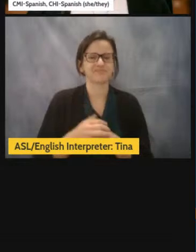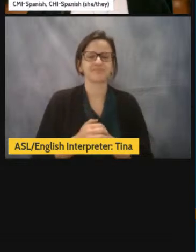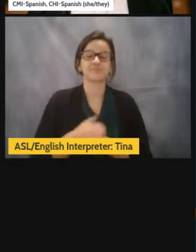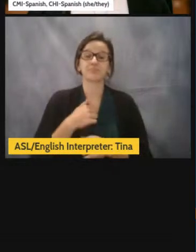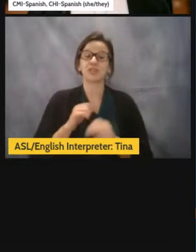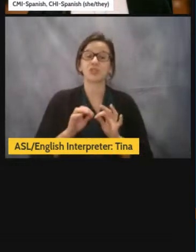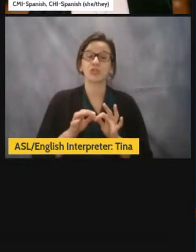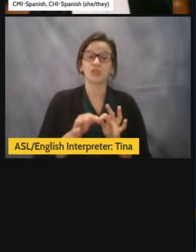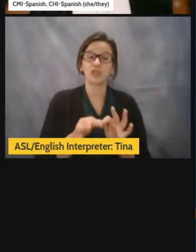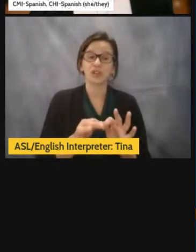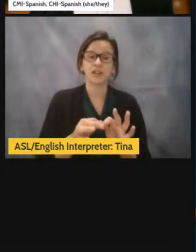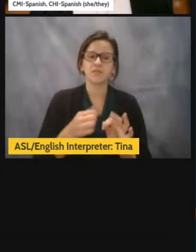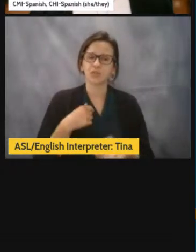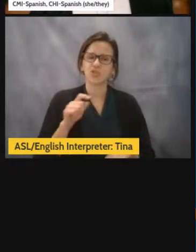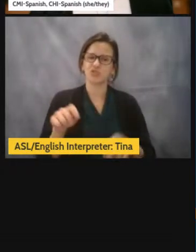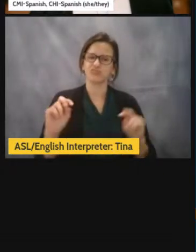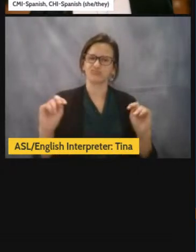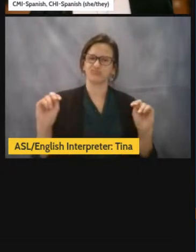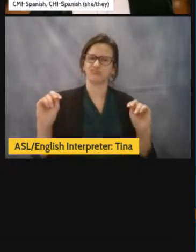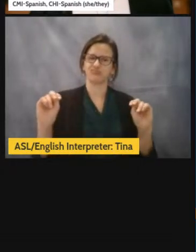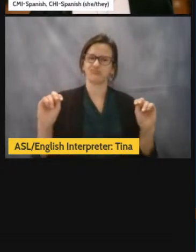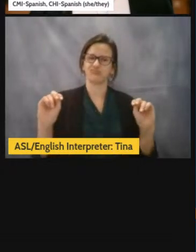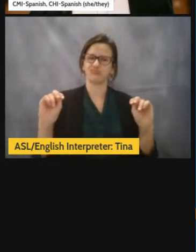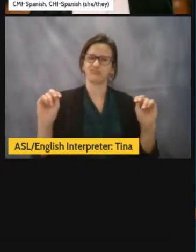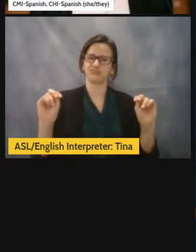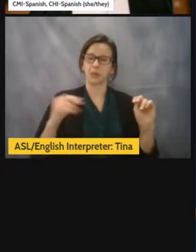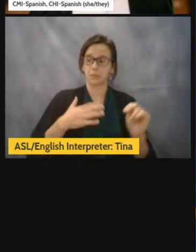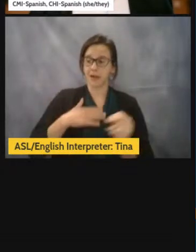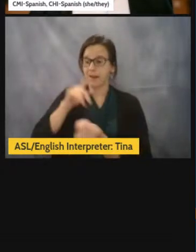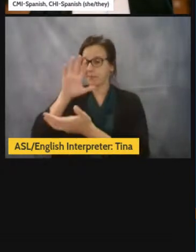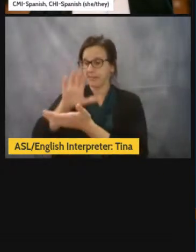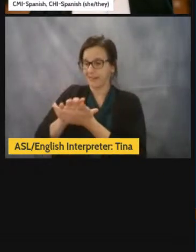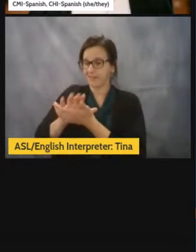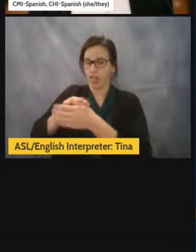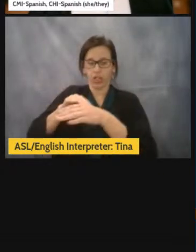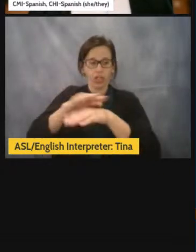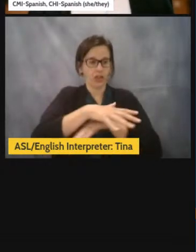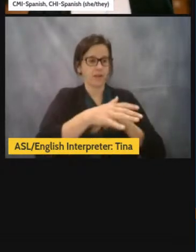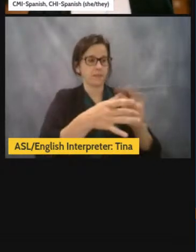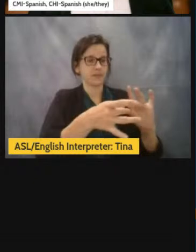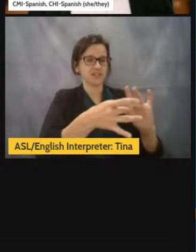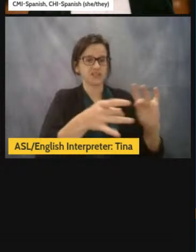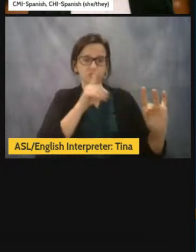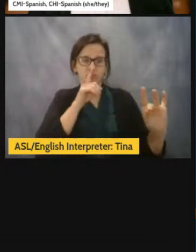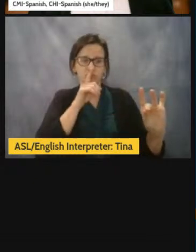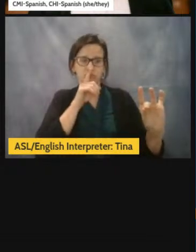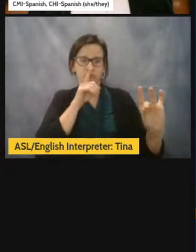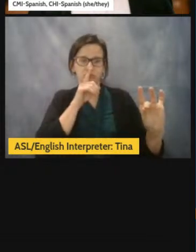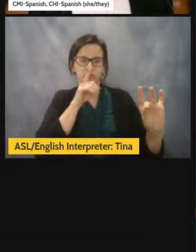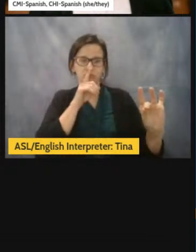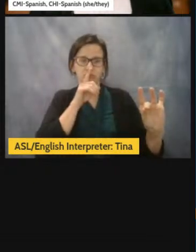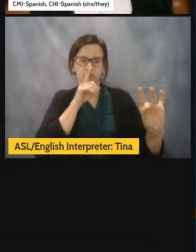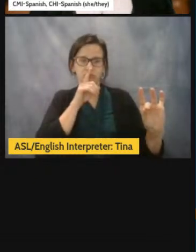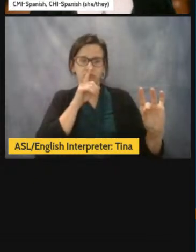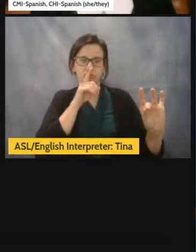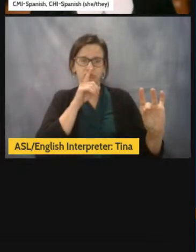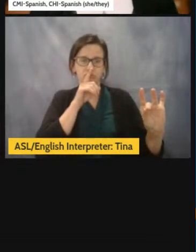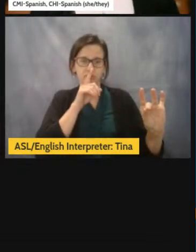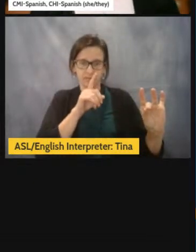should remain impartial and not let my own beliefs affect the message. Come on,